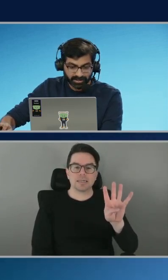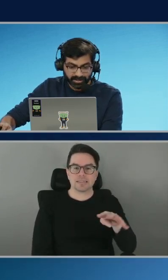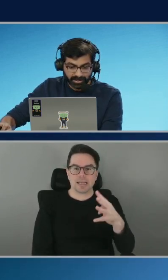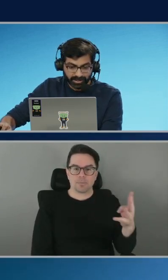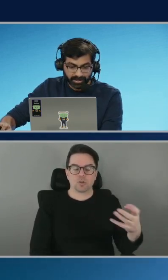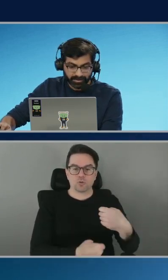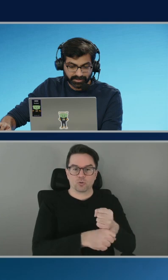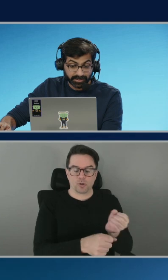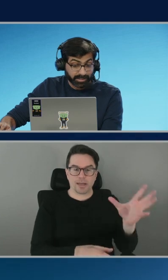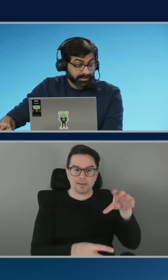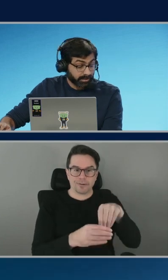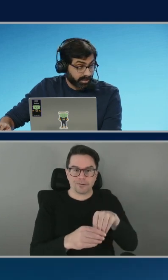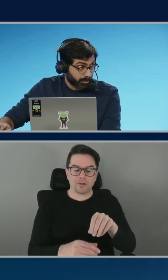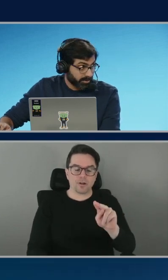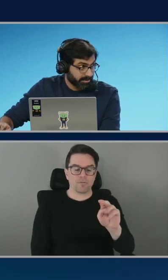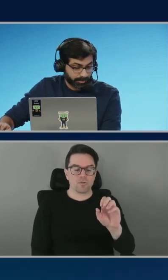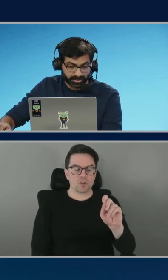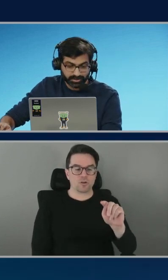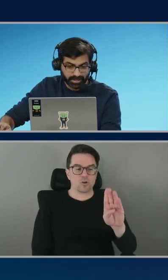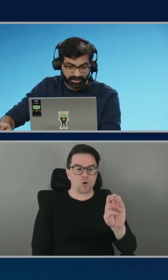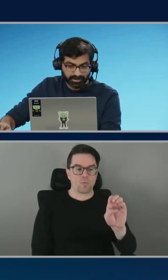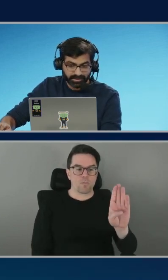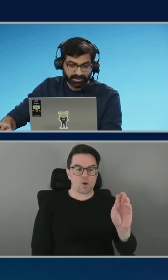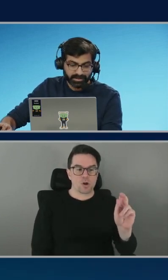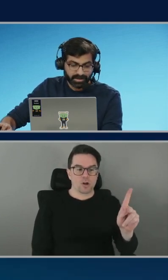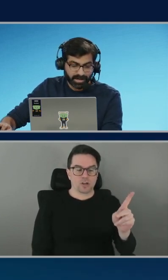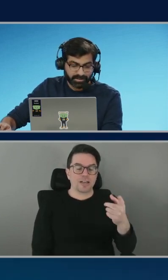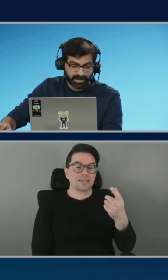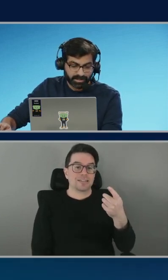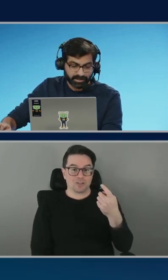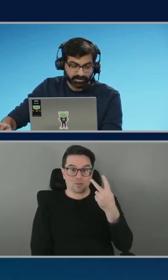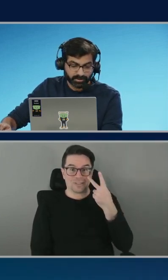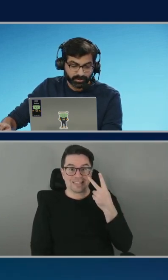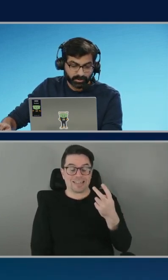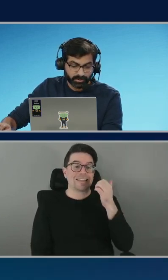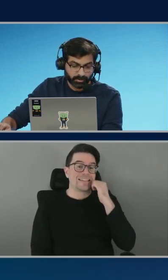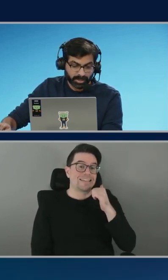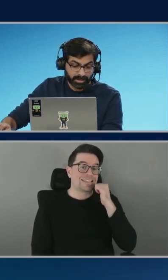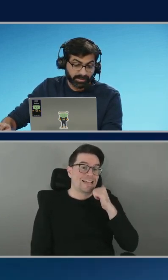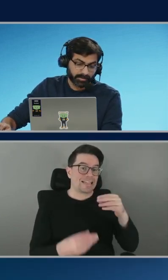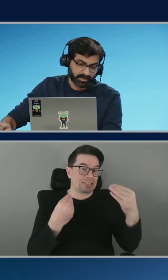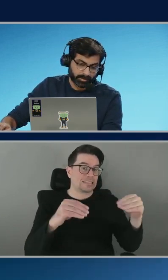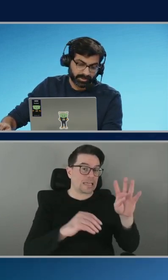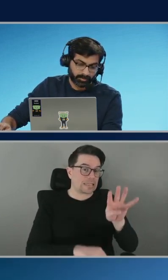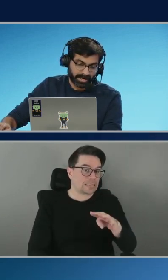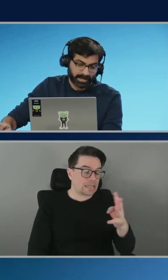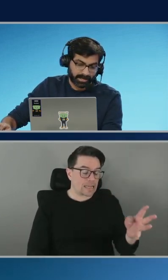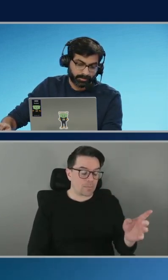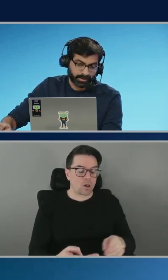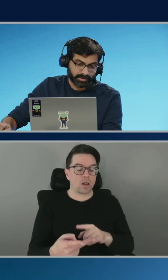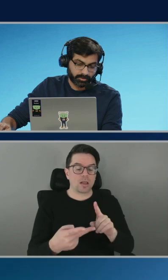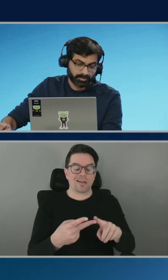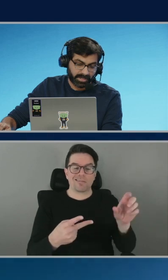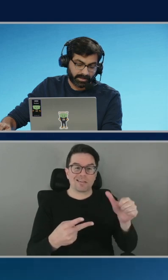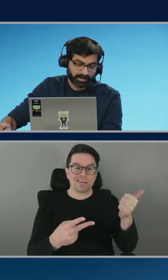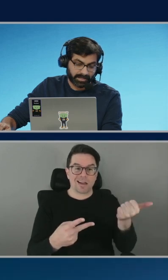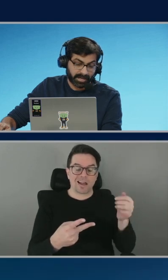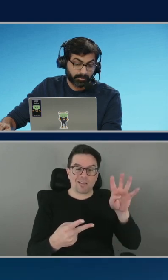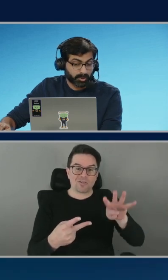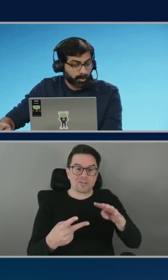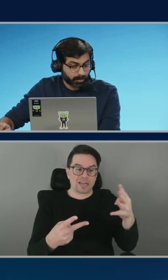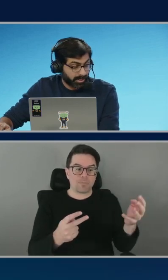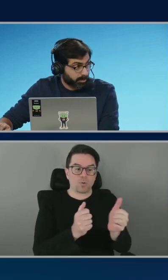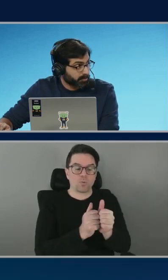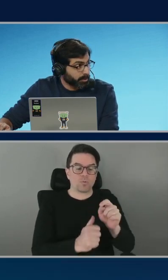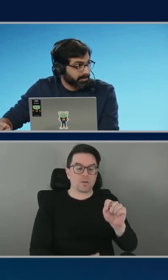see there's the daily sales table that we just created. Okay. And then there's also the other table that we had with the trip data that I